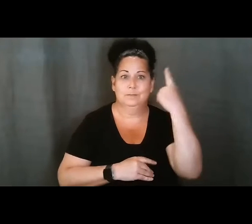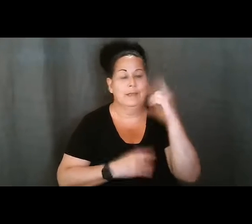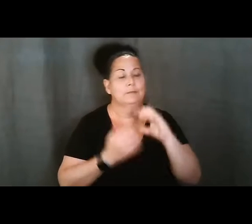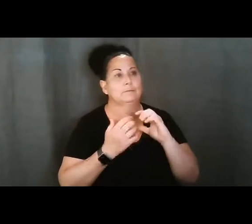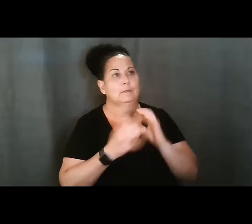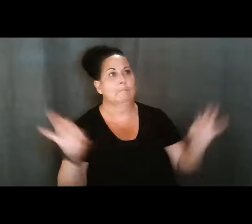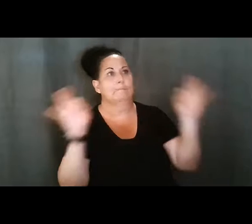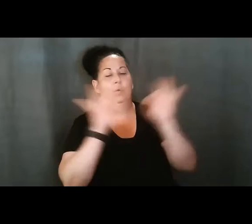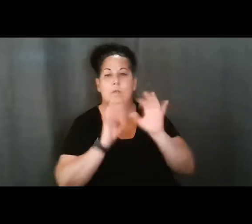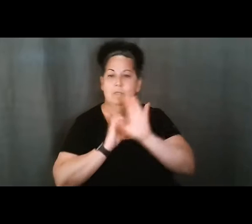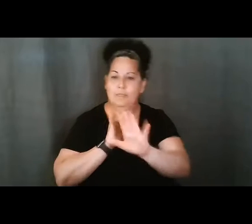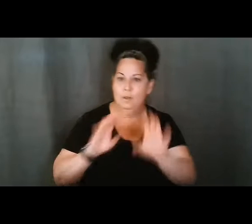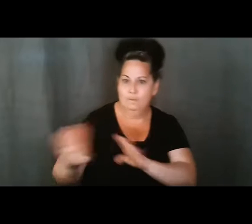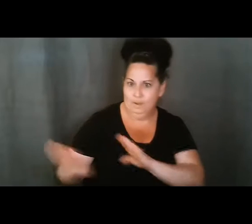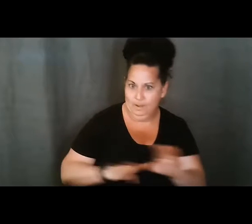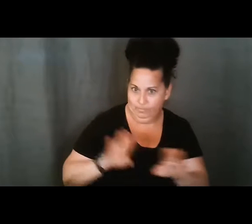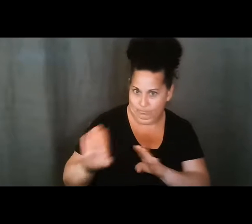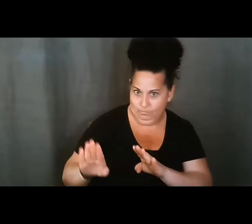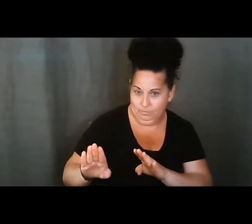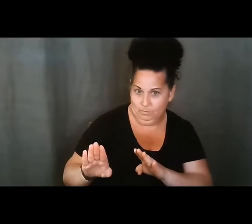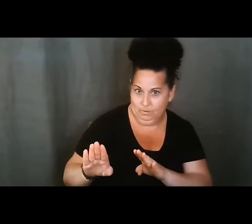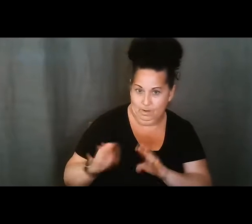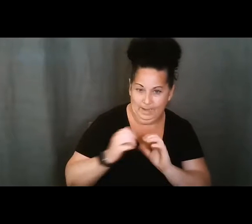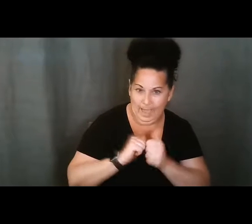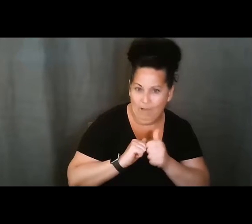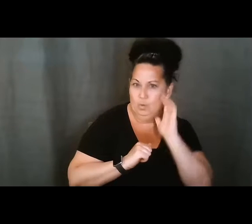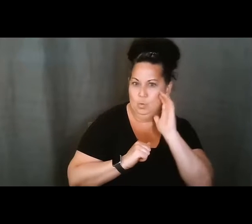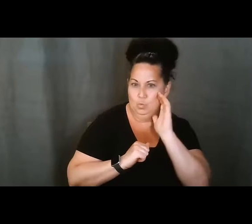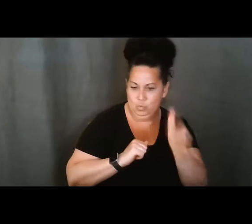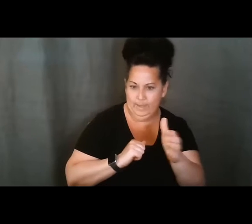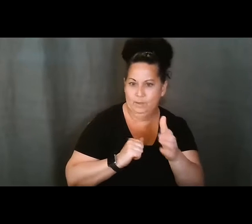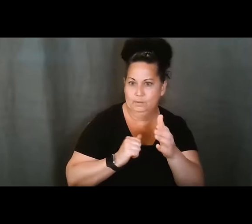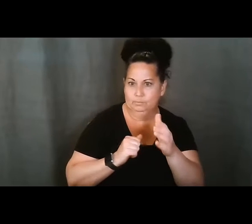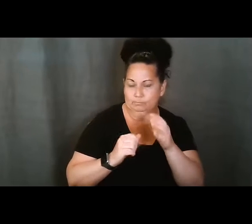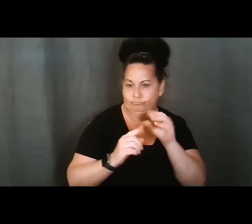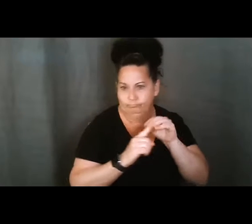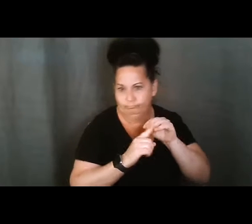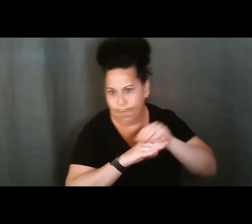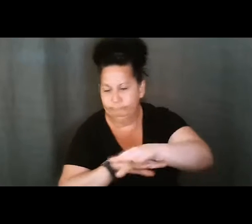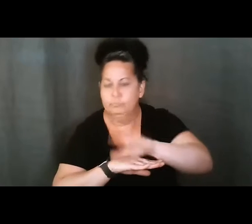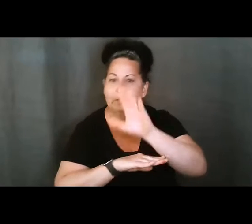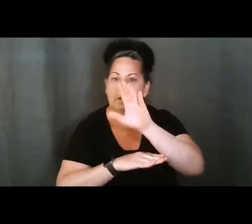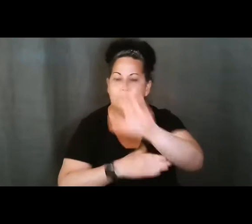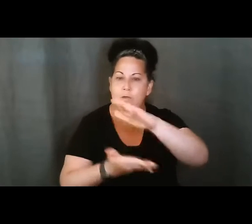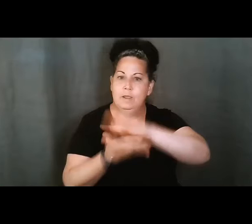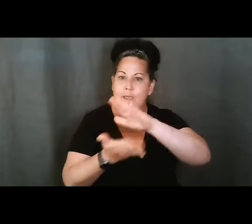terms of their behavior, in terms of their what academic future, in terms of them growing up to be successful.